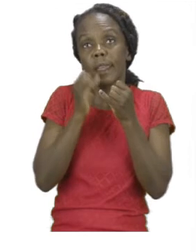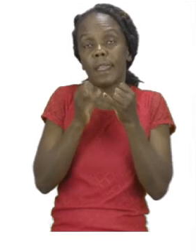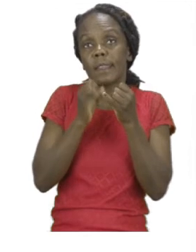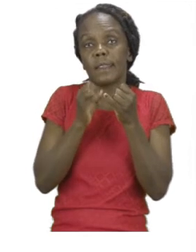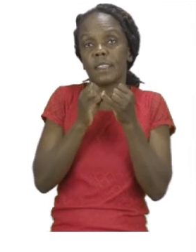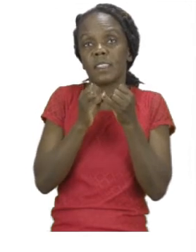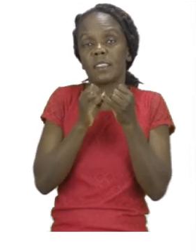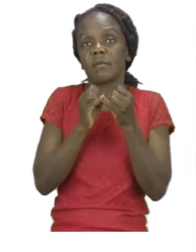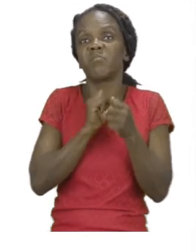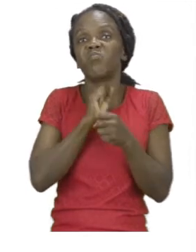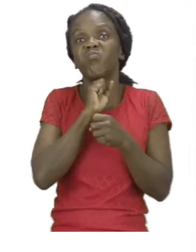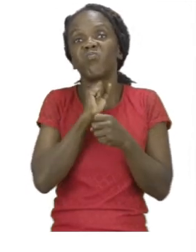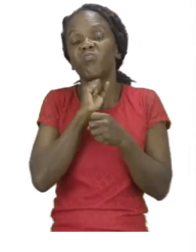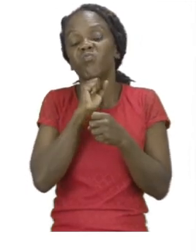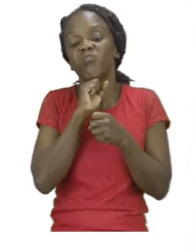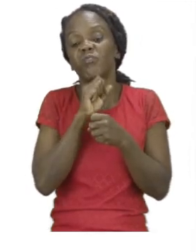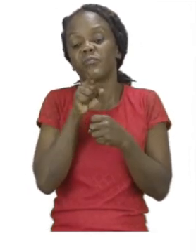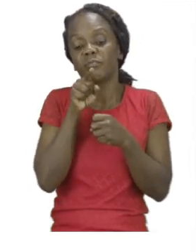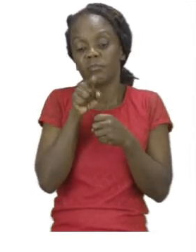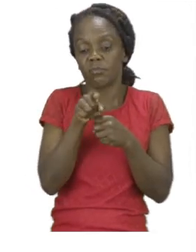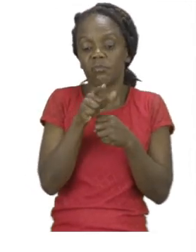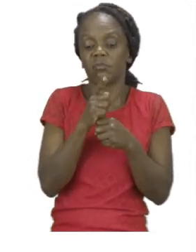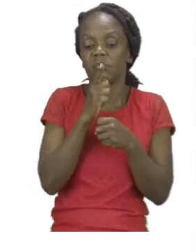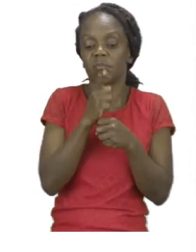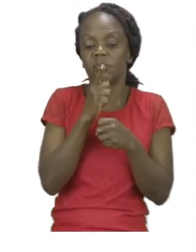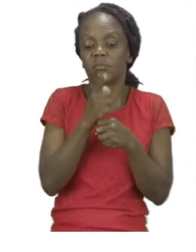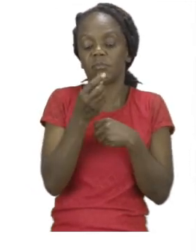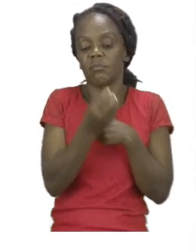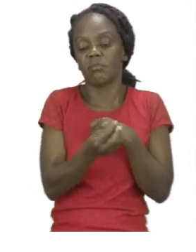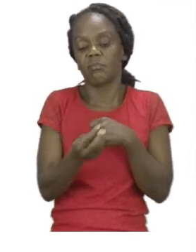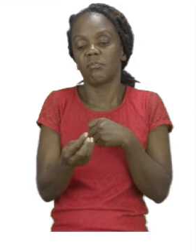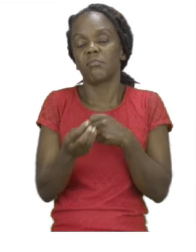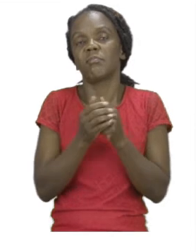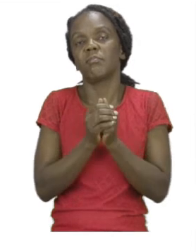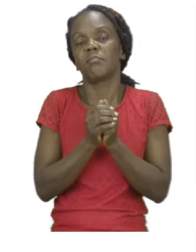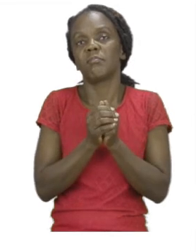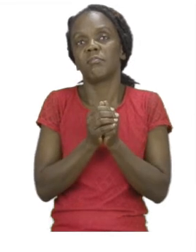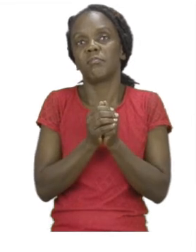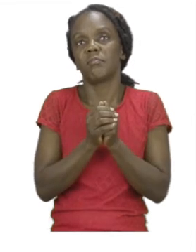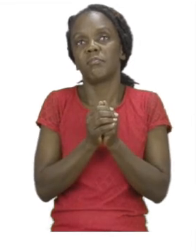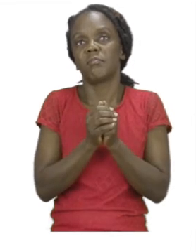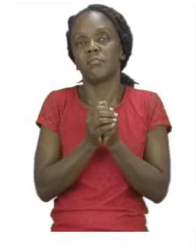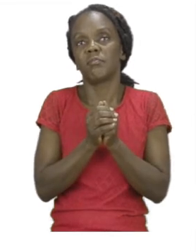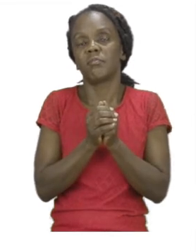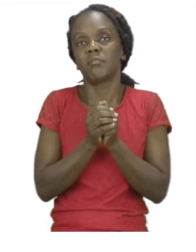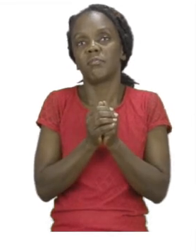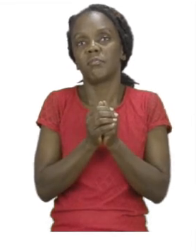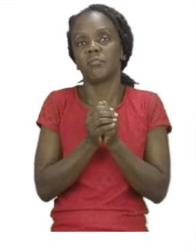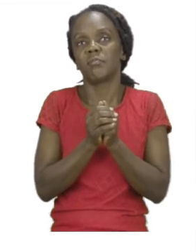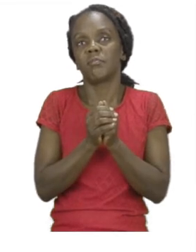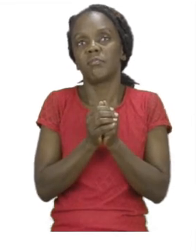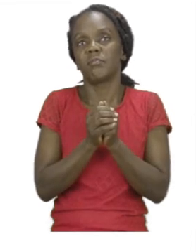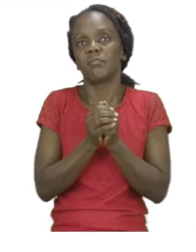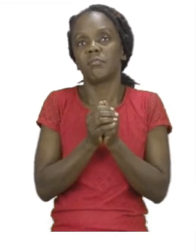can also sound the same as someone else. So we are going to go through each of our friends'